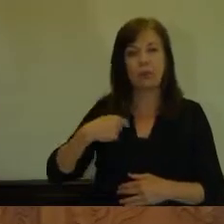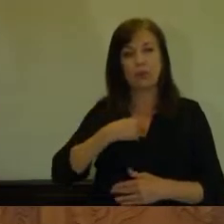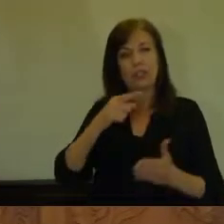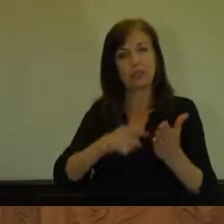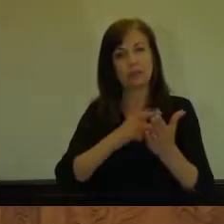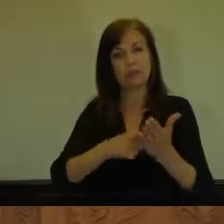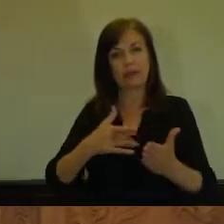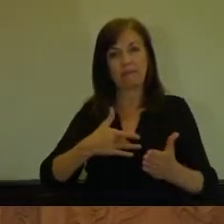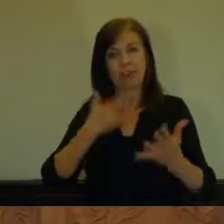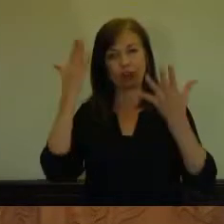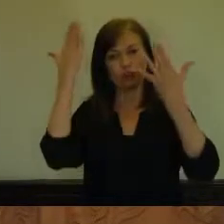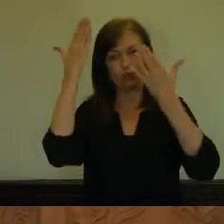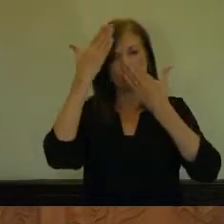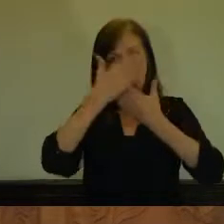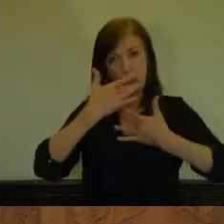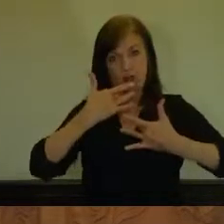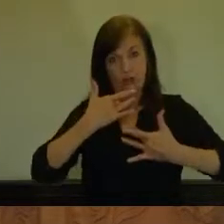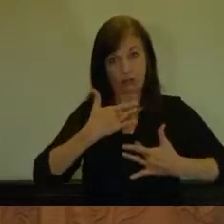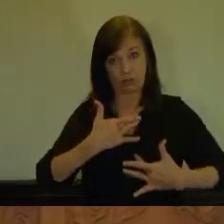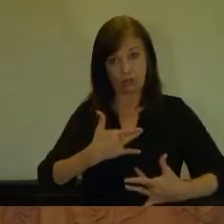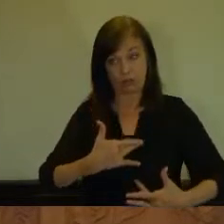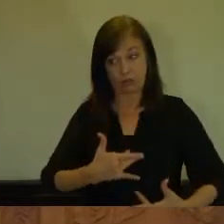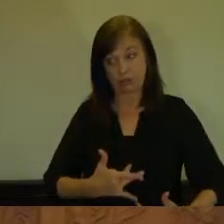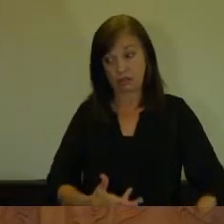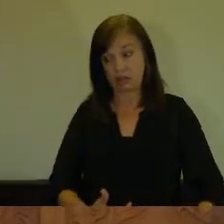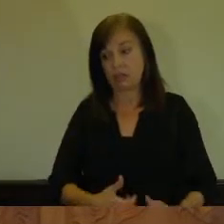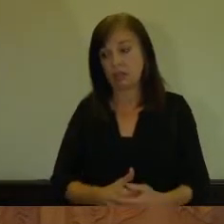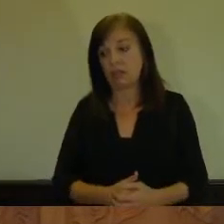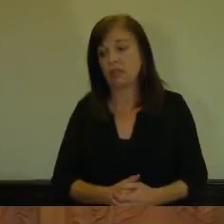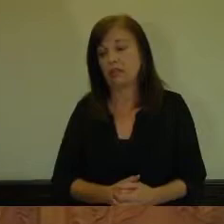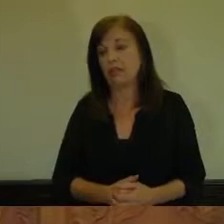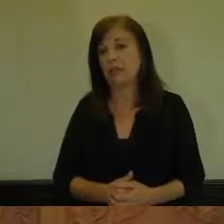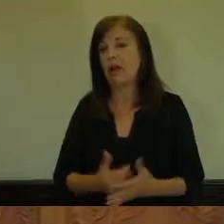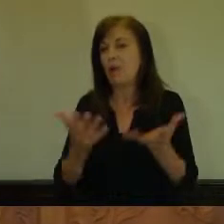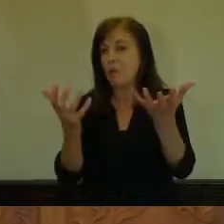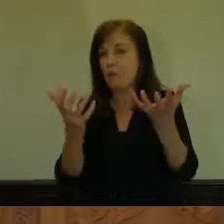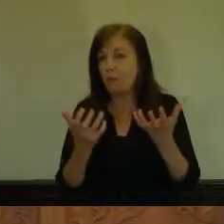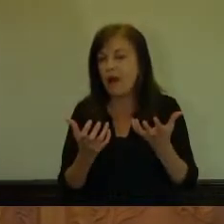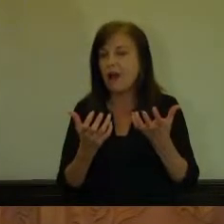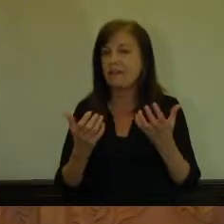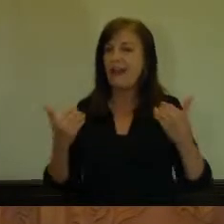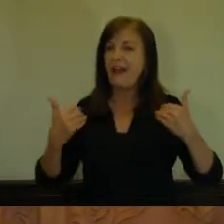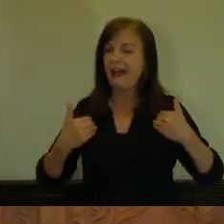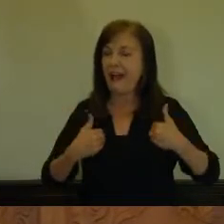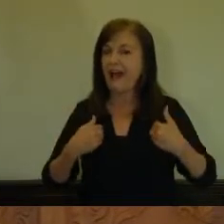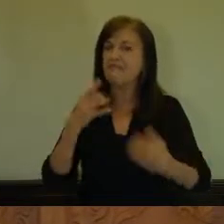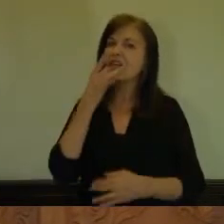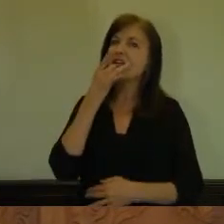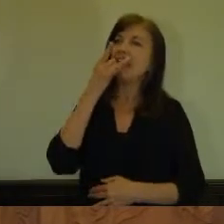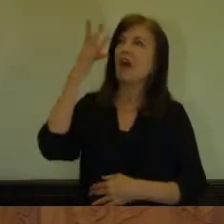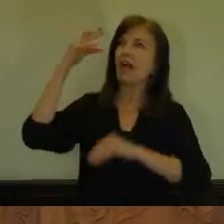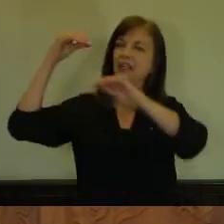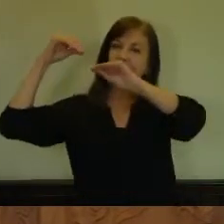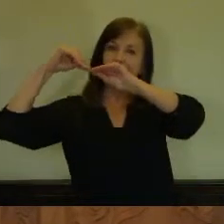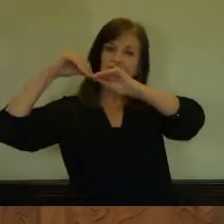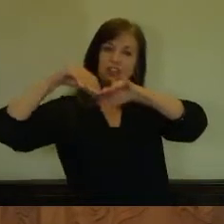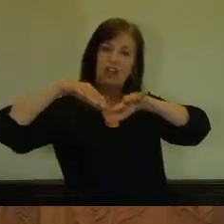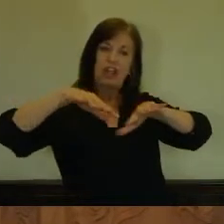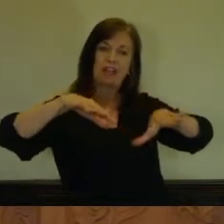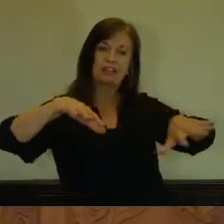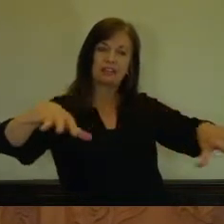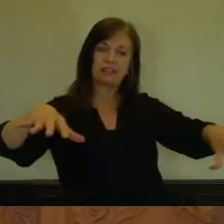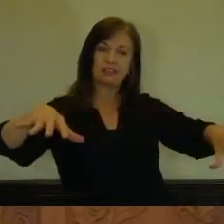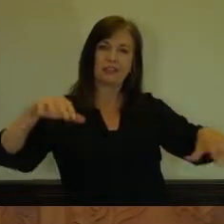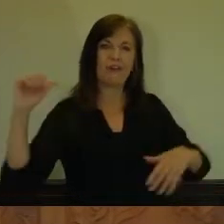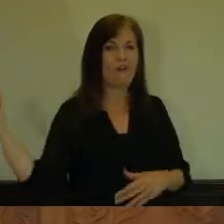places of darkness. Let there be a light to shine